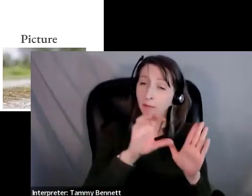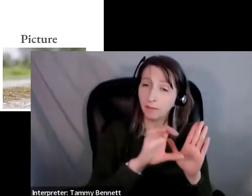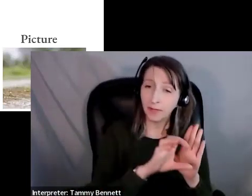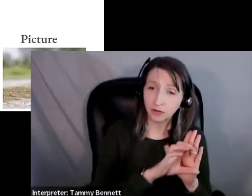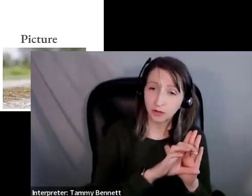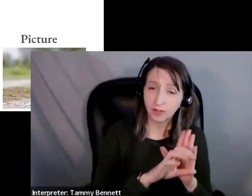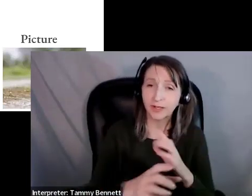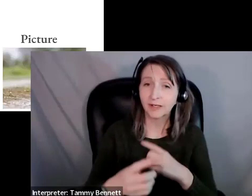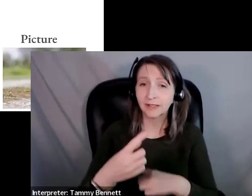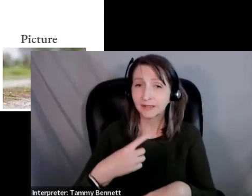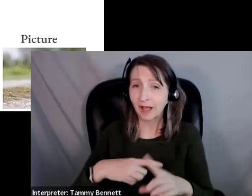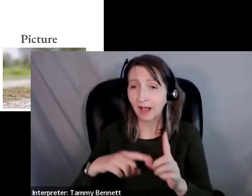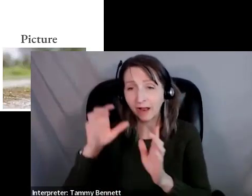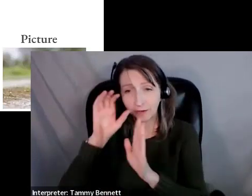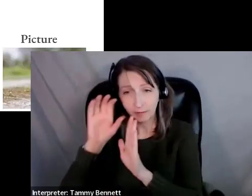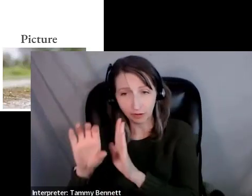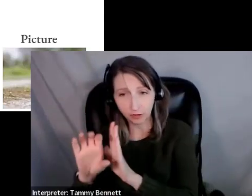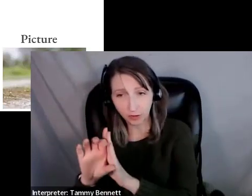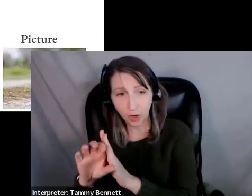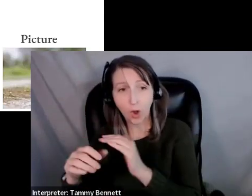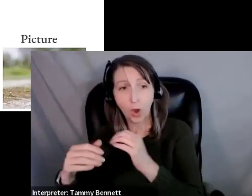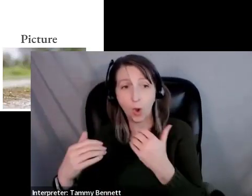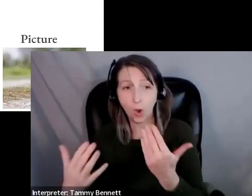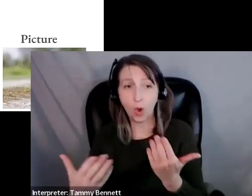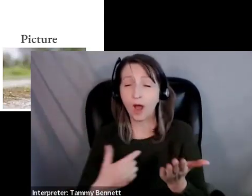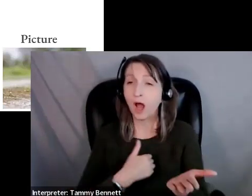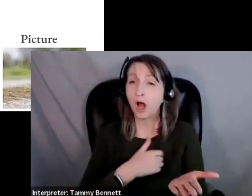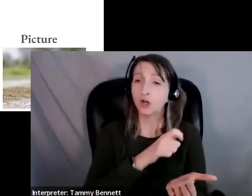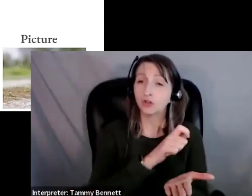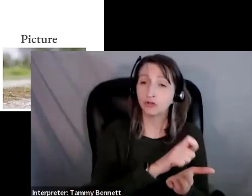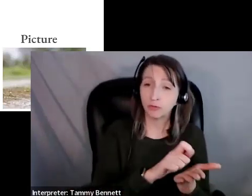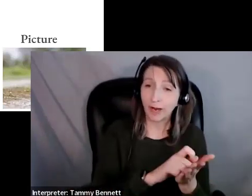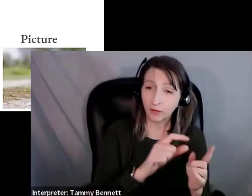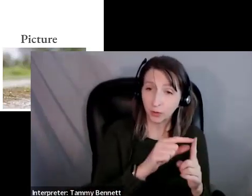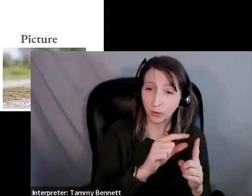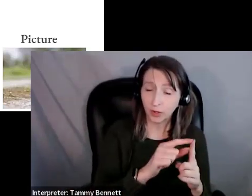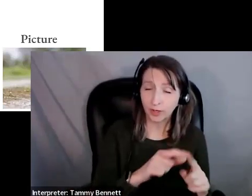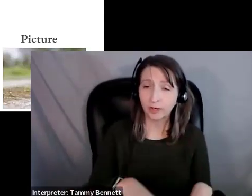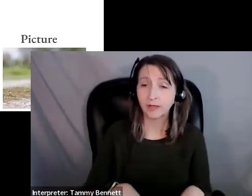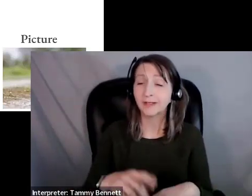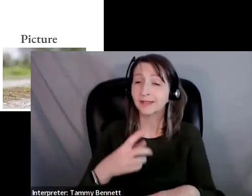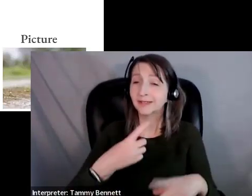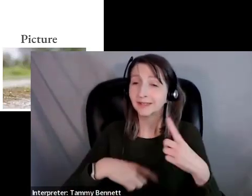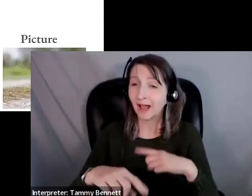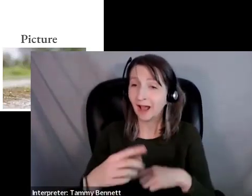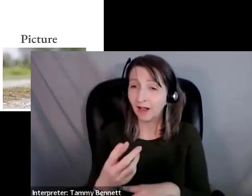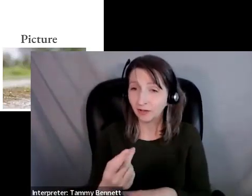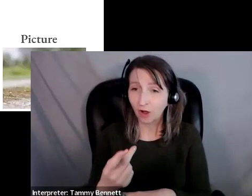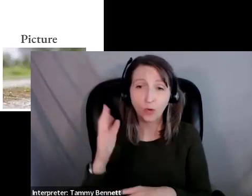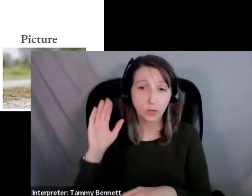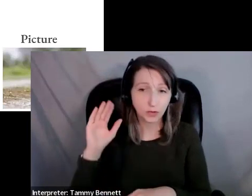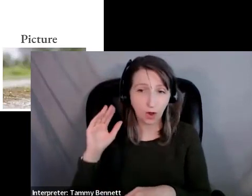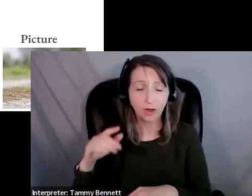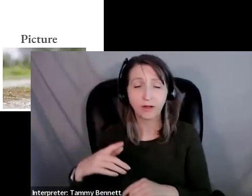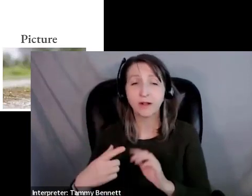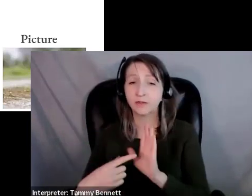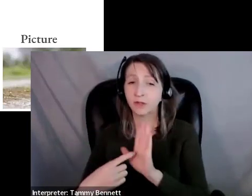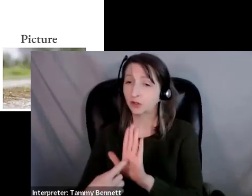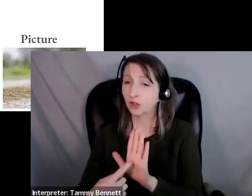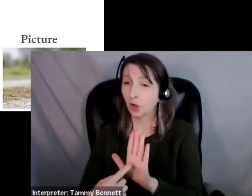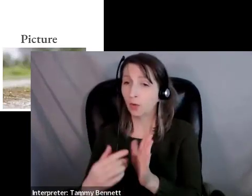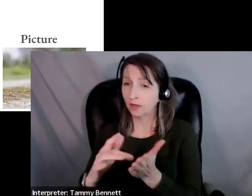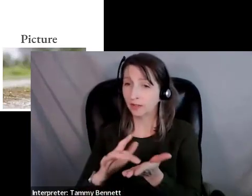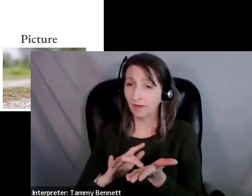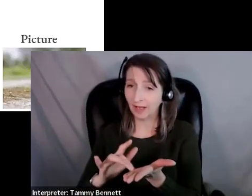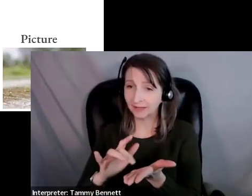which again, all exposures together. So maybe I'm going to write the word dog. I'm going to sign dog. I'm going to say dog. I'm going to model it on my device. And then I'm going to show them maybe a